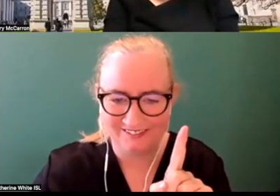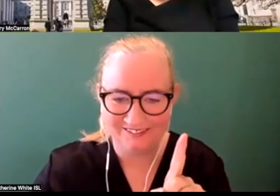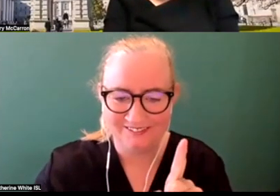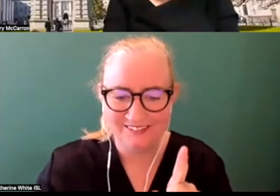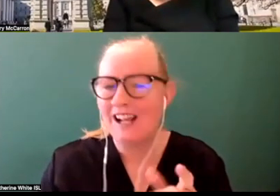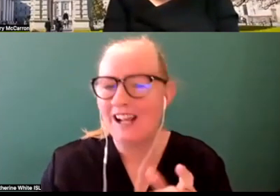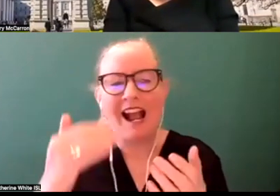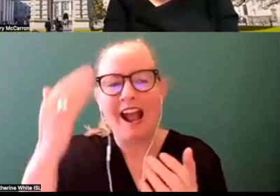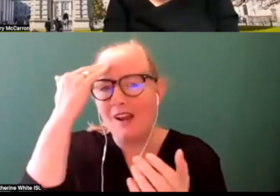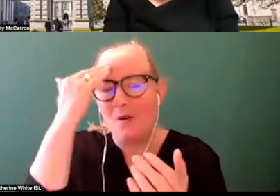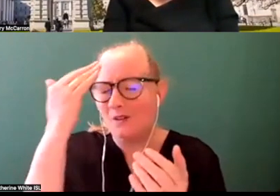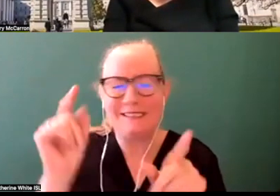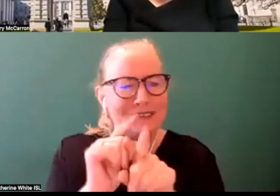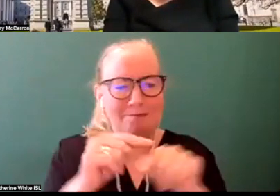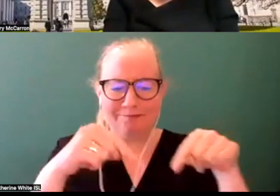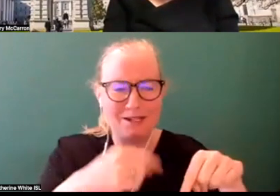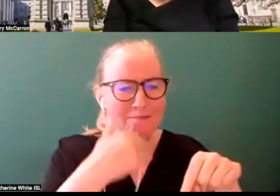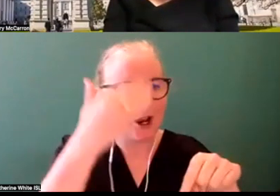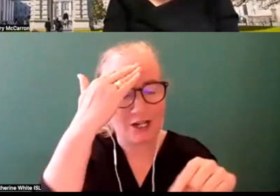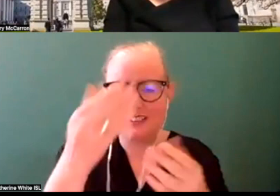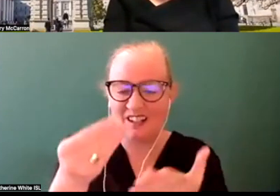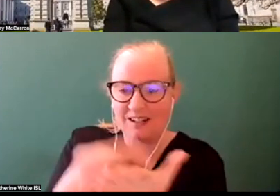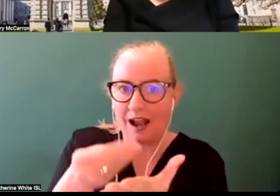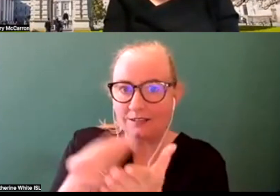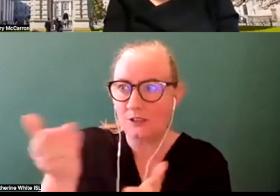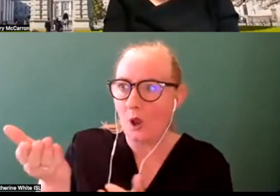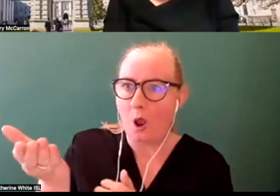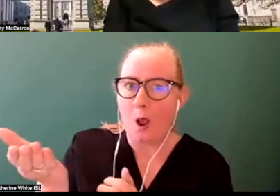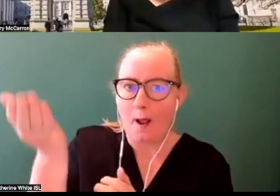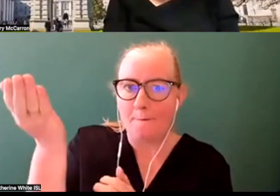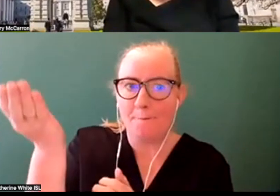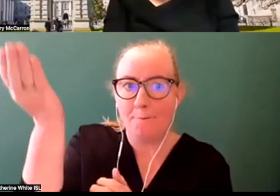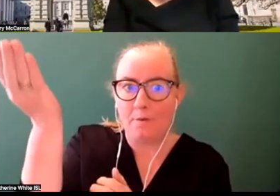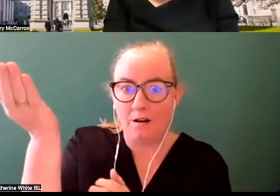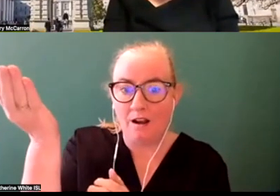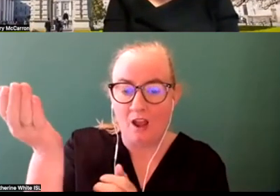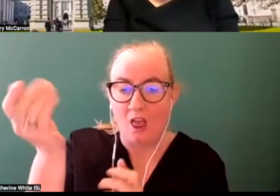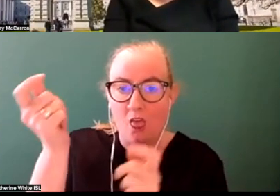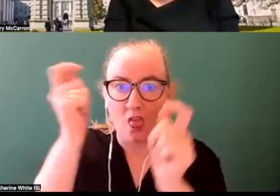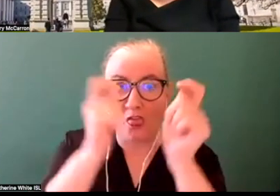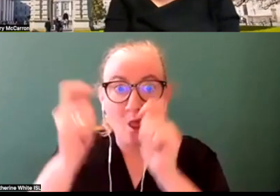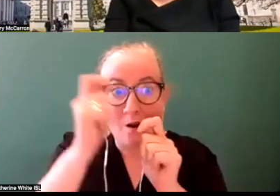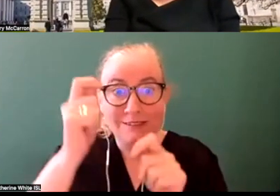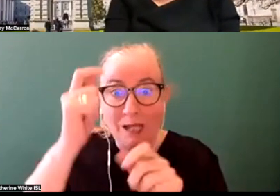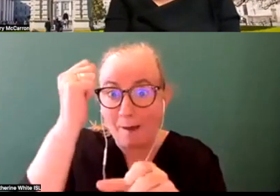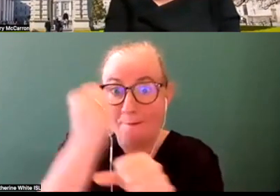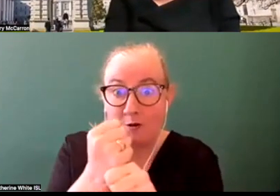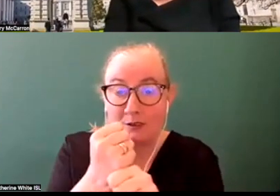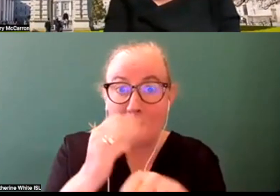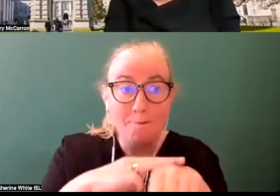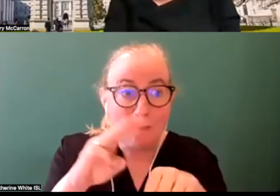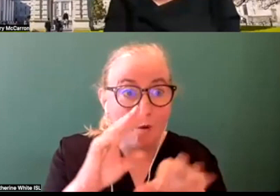actually happening here too, that as costs go up, the thought of sort of constructing more group homes or